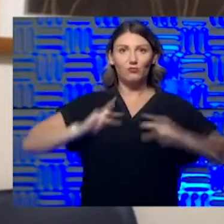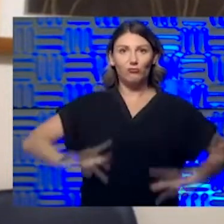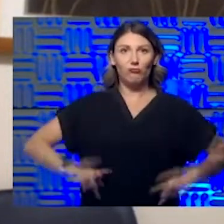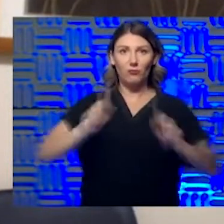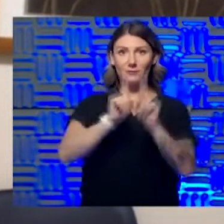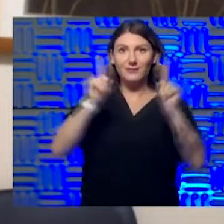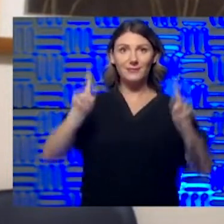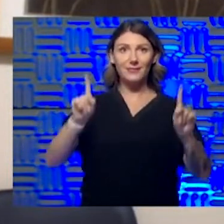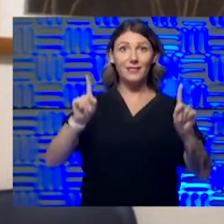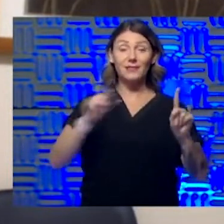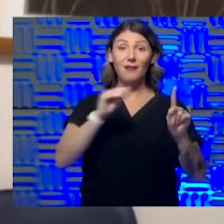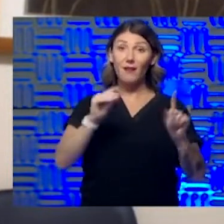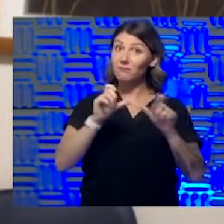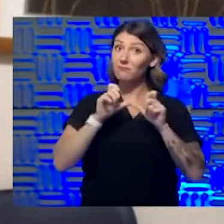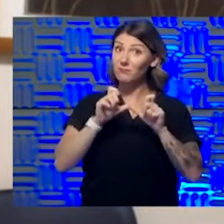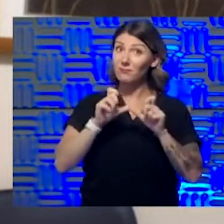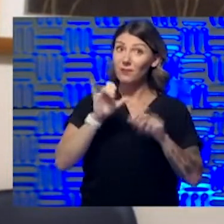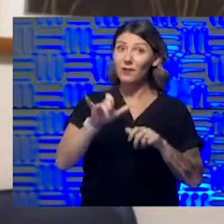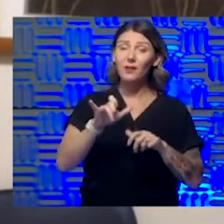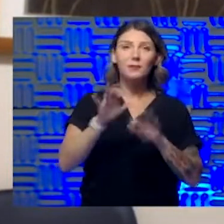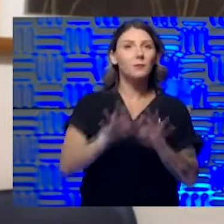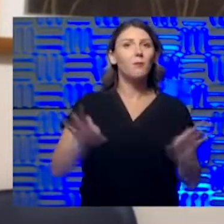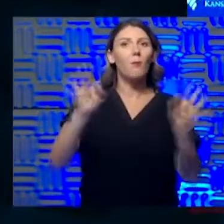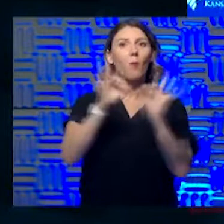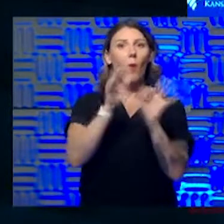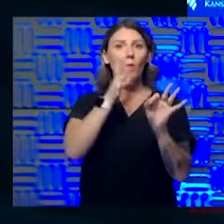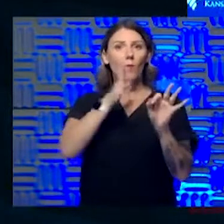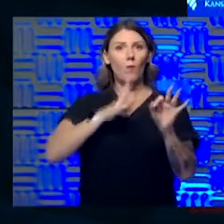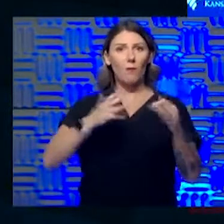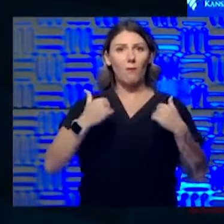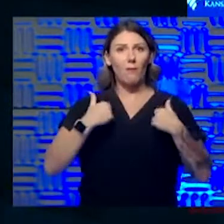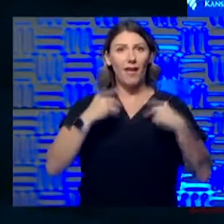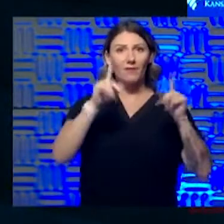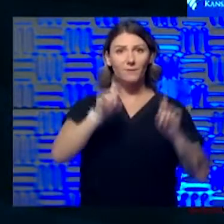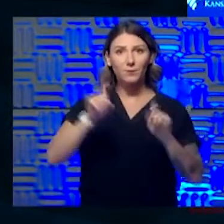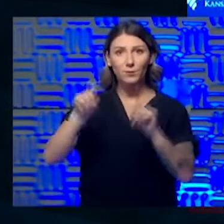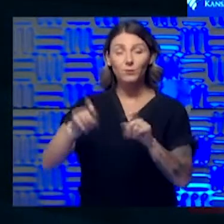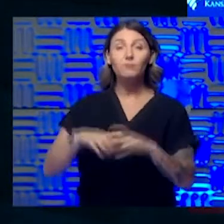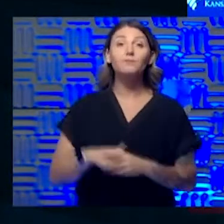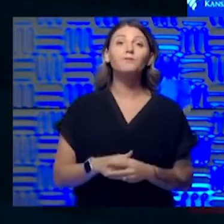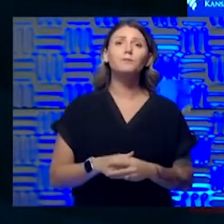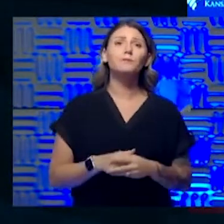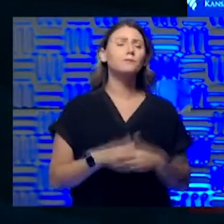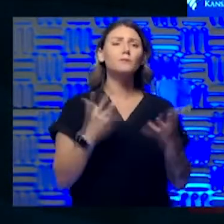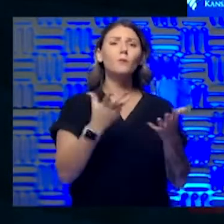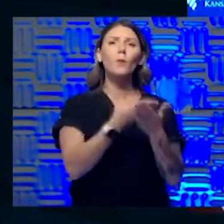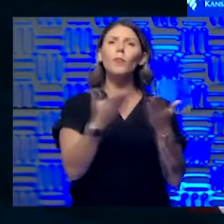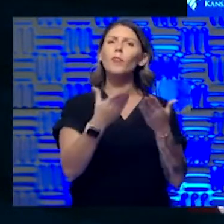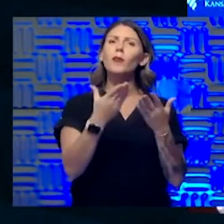it's going to be very important that women get back to screening. So what are some of those things that you're doing in the cancer